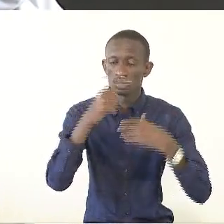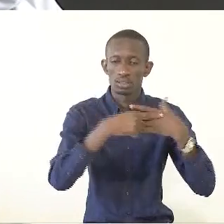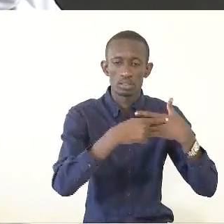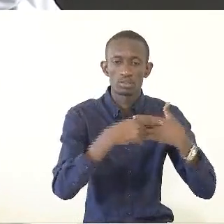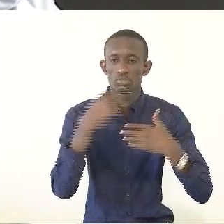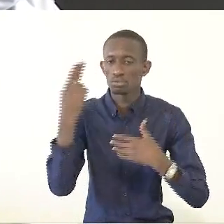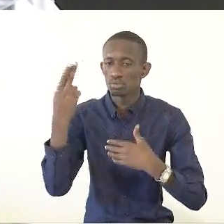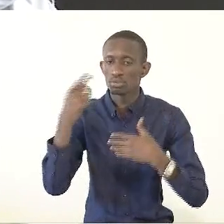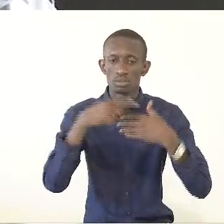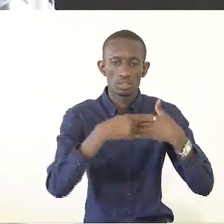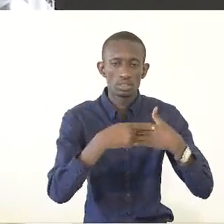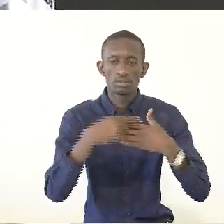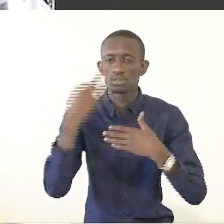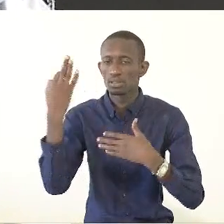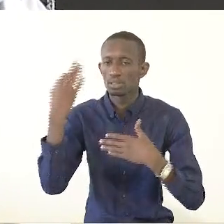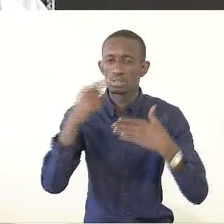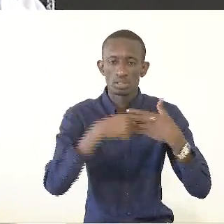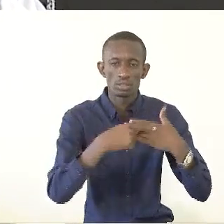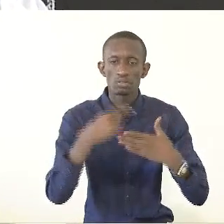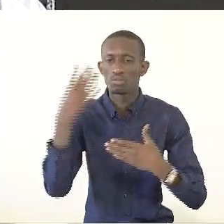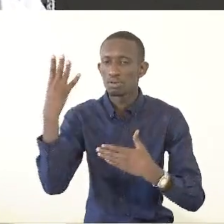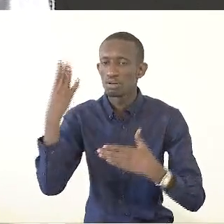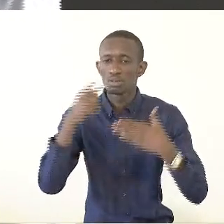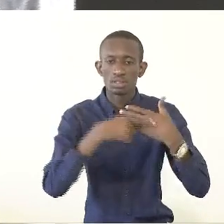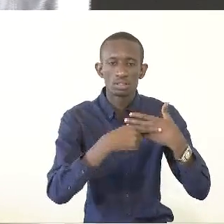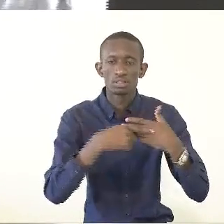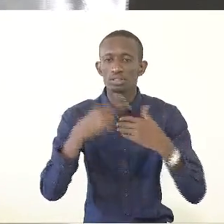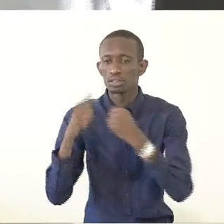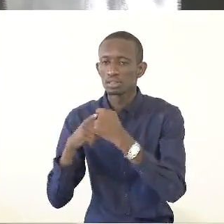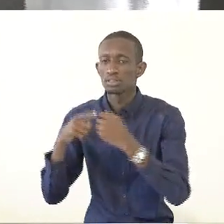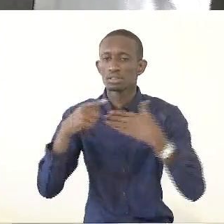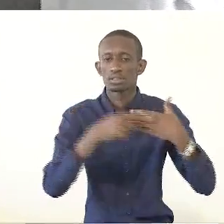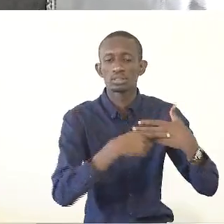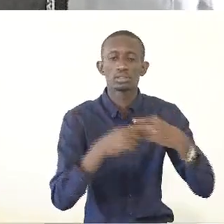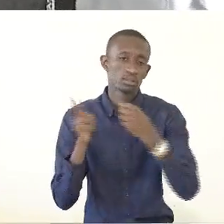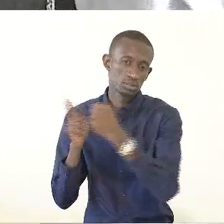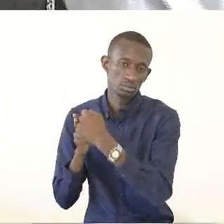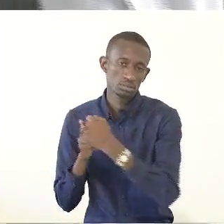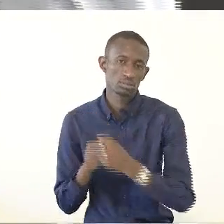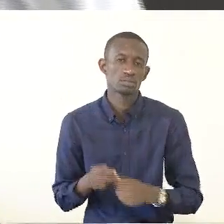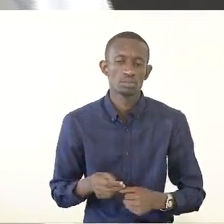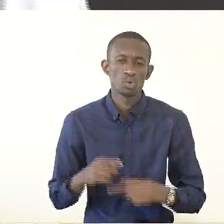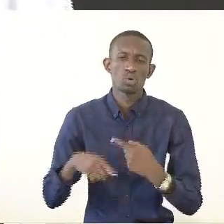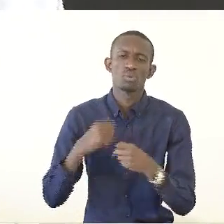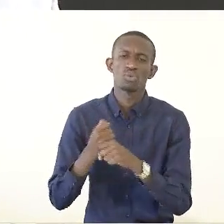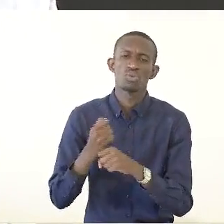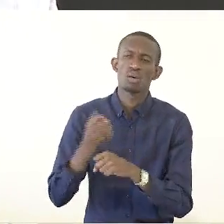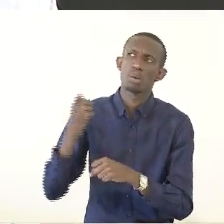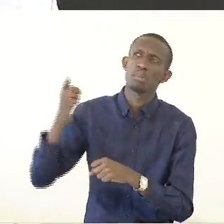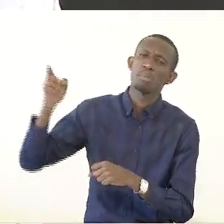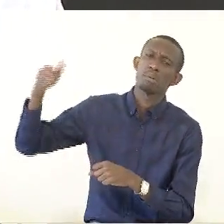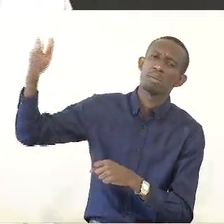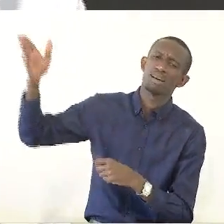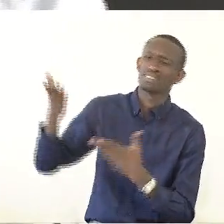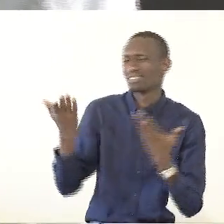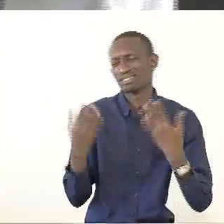4, negative 5, negative 6, negative 7. We don't need to go far from there because we have the last value for